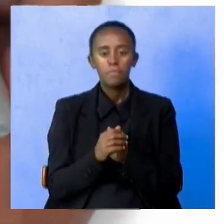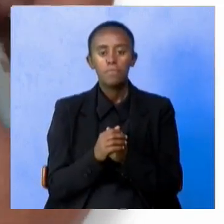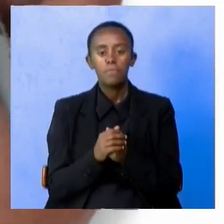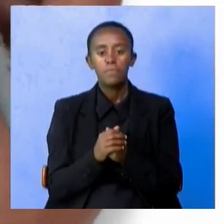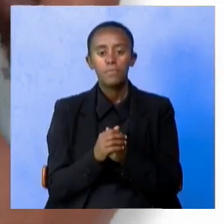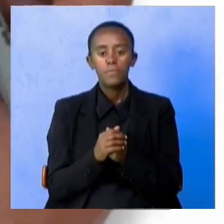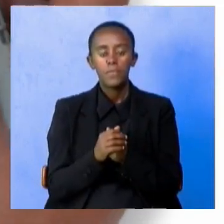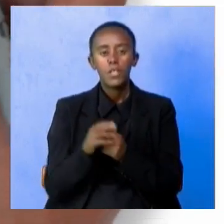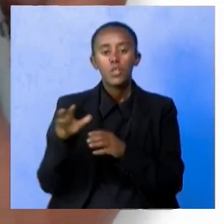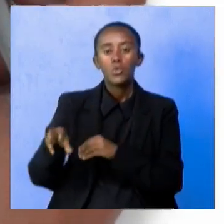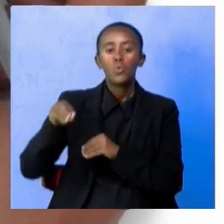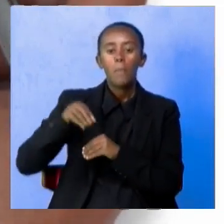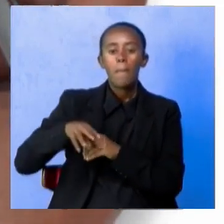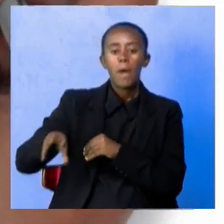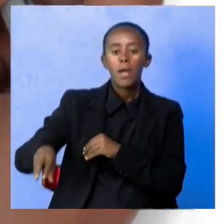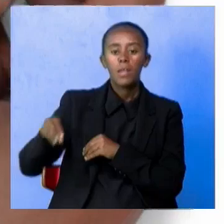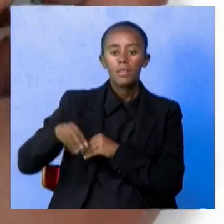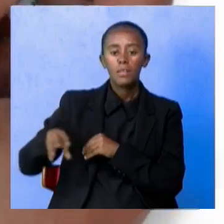supermarket.